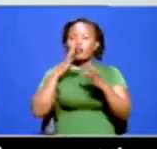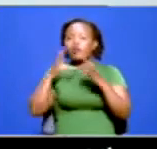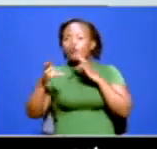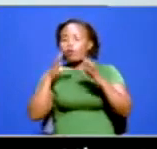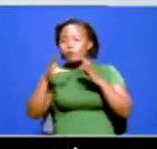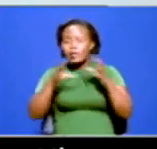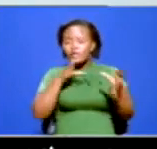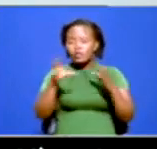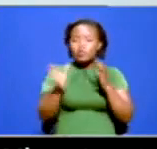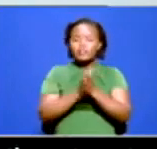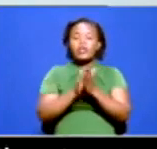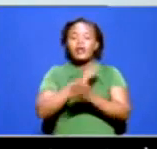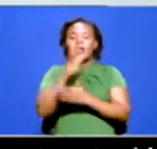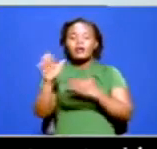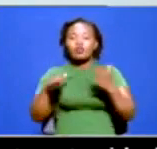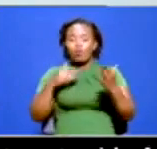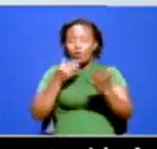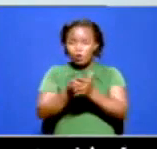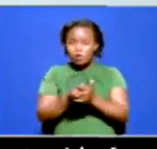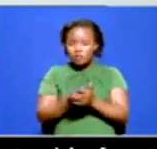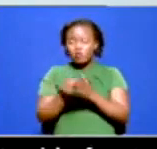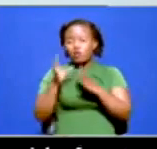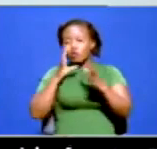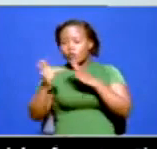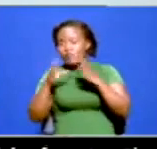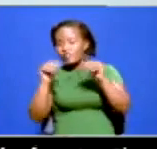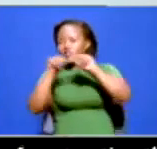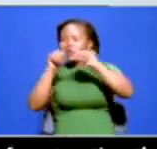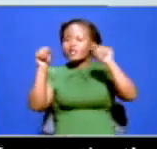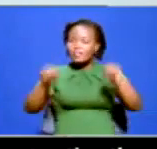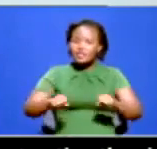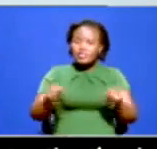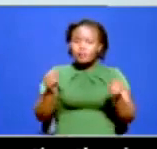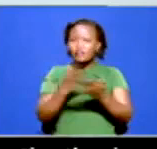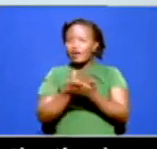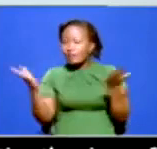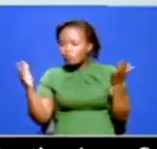all communication systems and assets to the entire force.